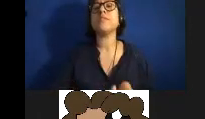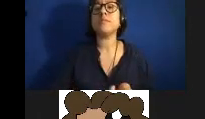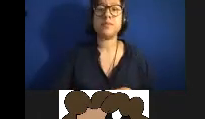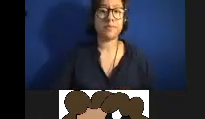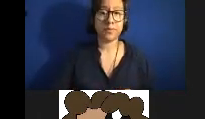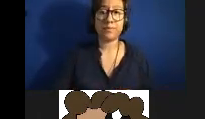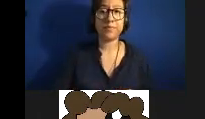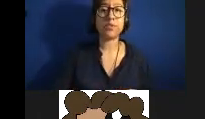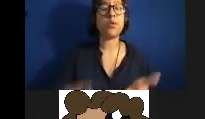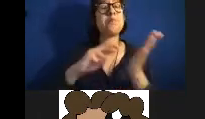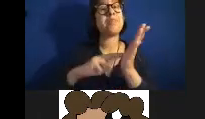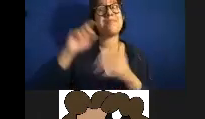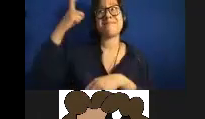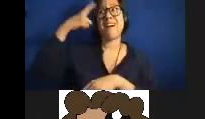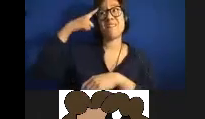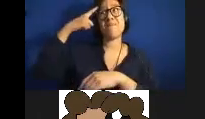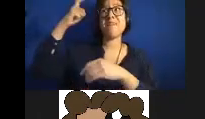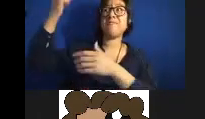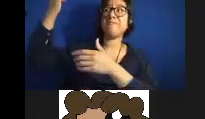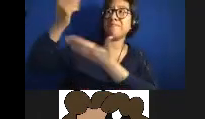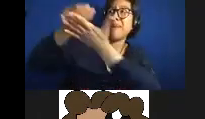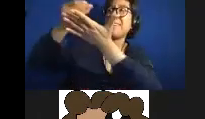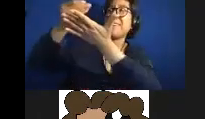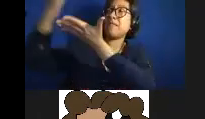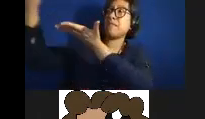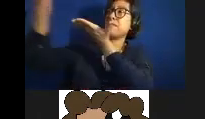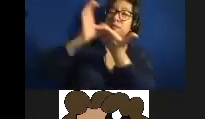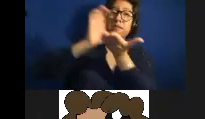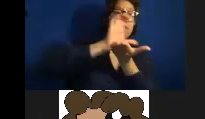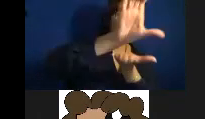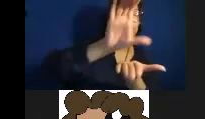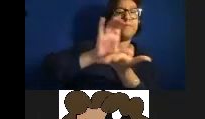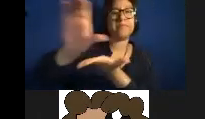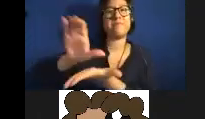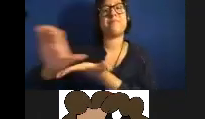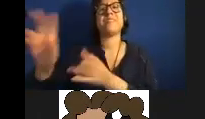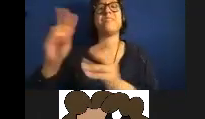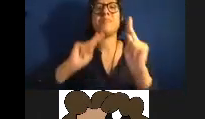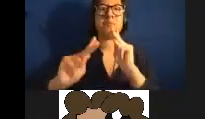organizations that can help people is something that is very important.